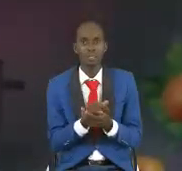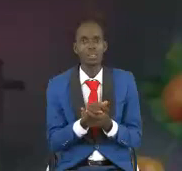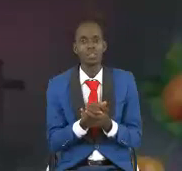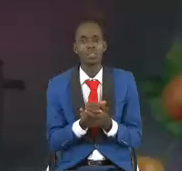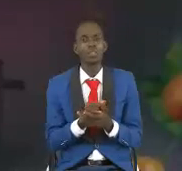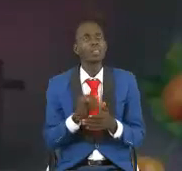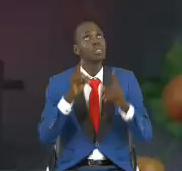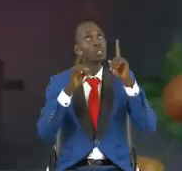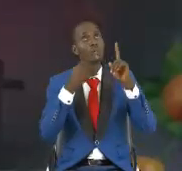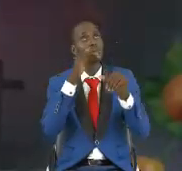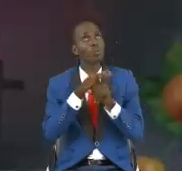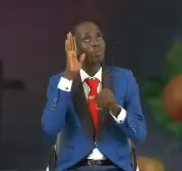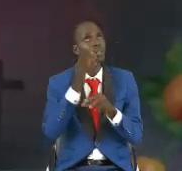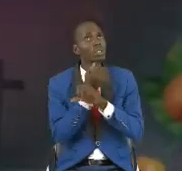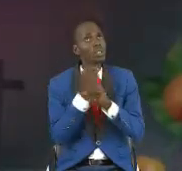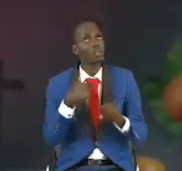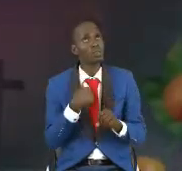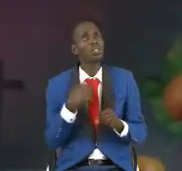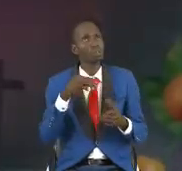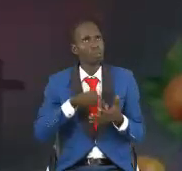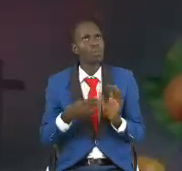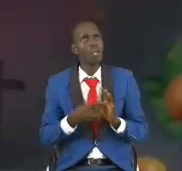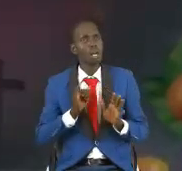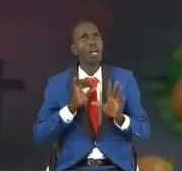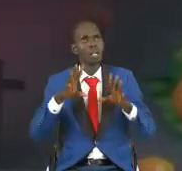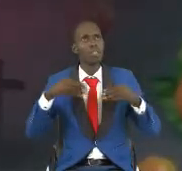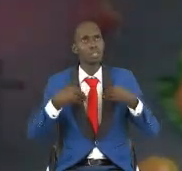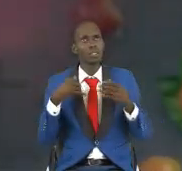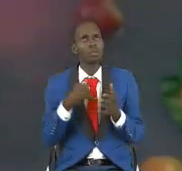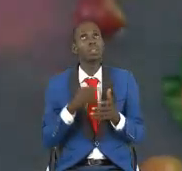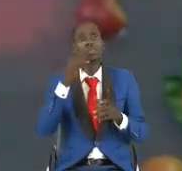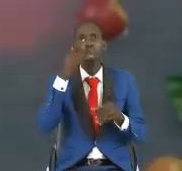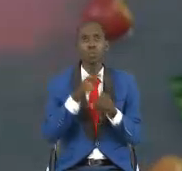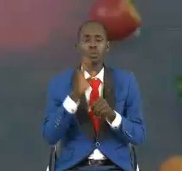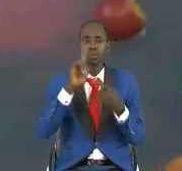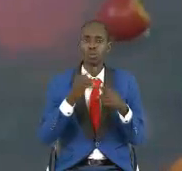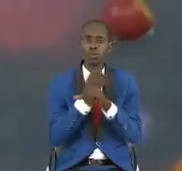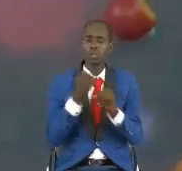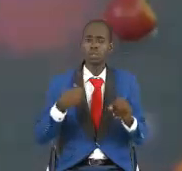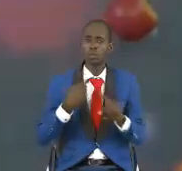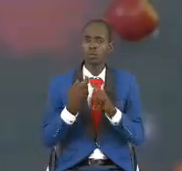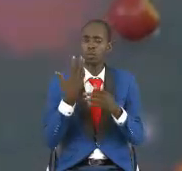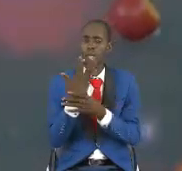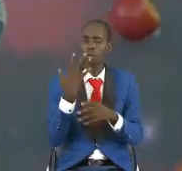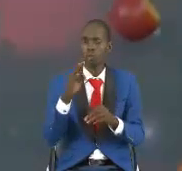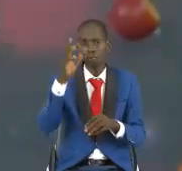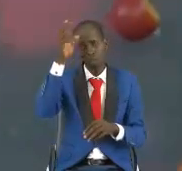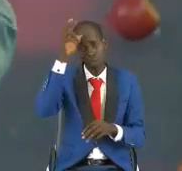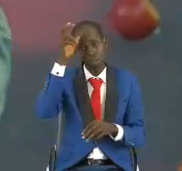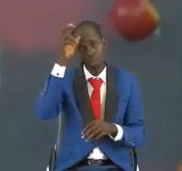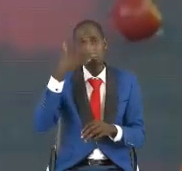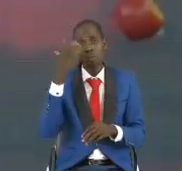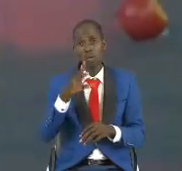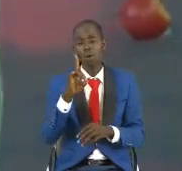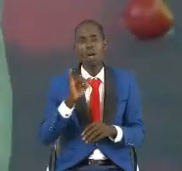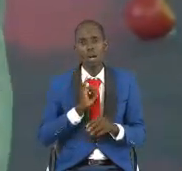that. He's talking about me. I will save you out of the hand of the terrible. Personalize that. That is for you.